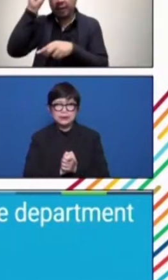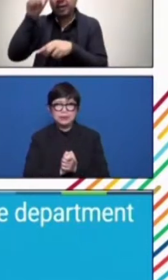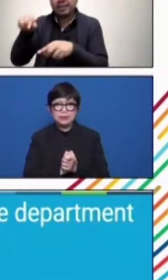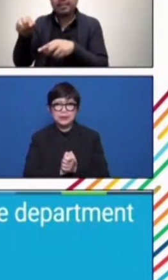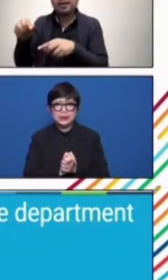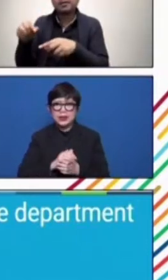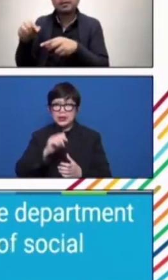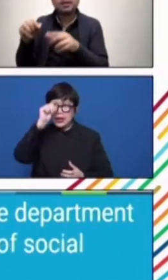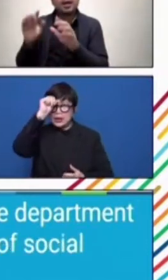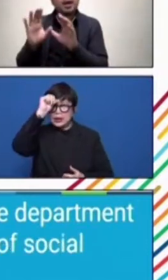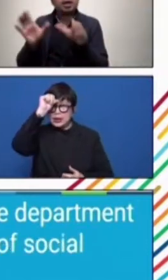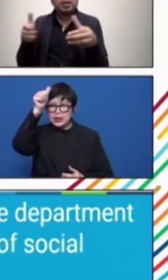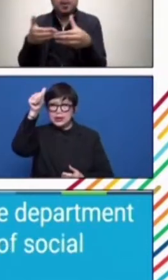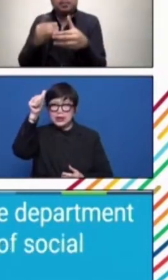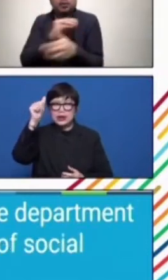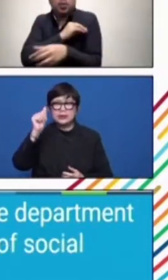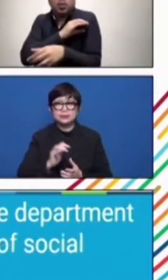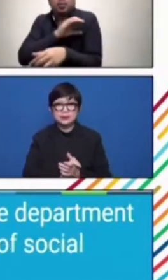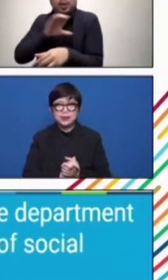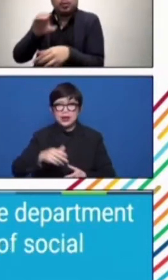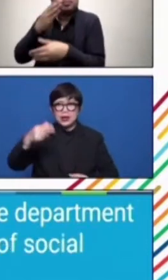justice and empowerment